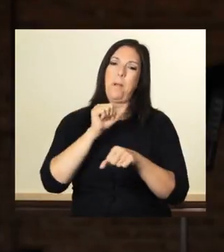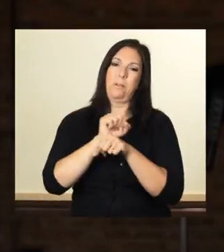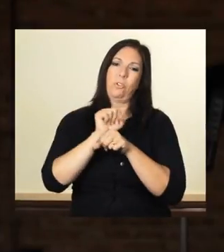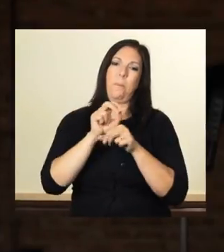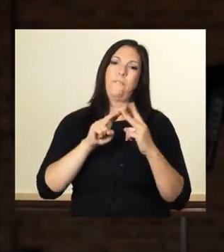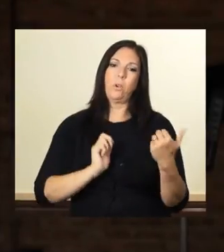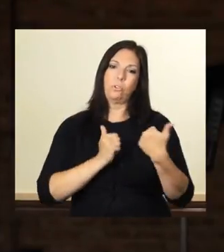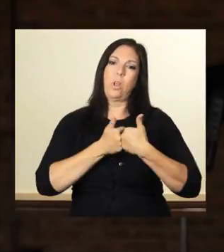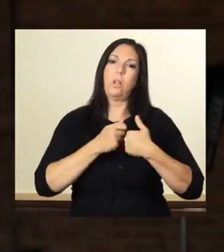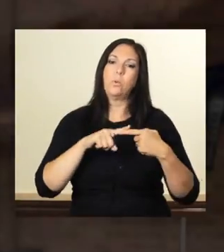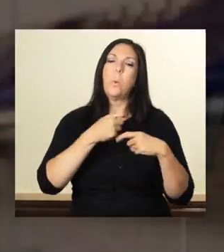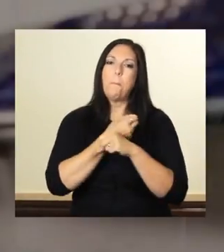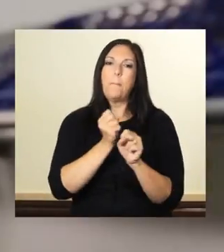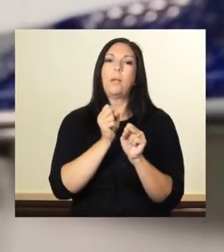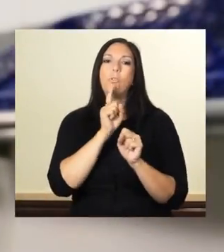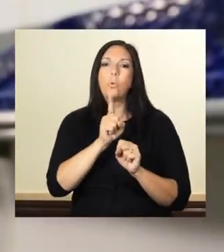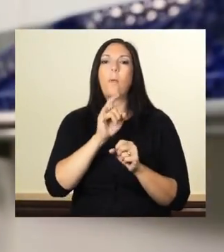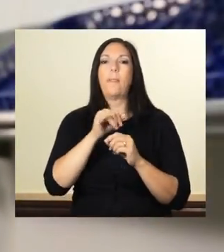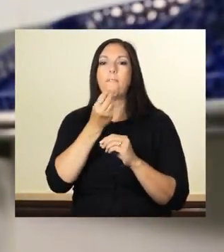ensuring food safety.